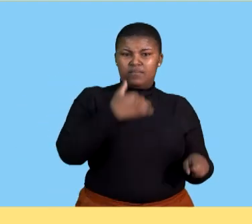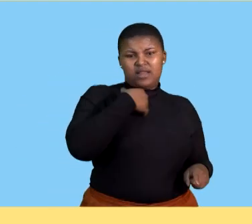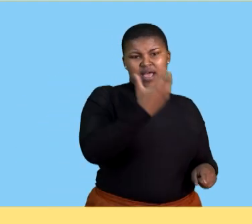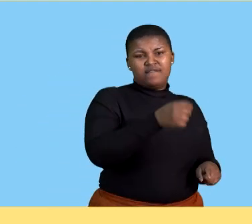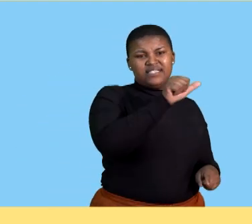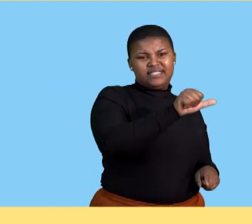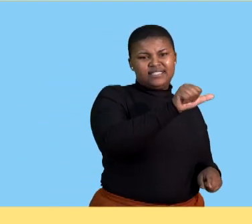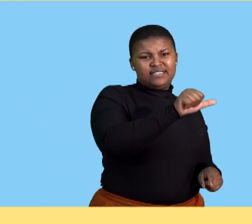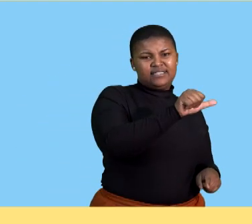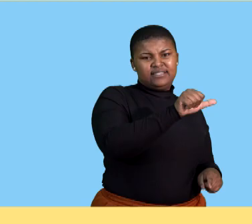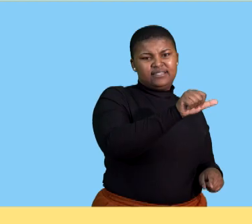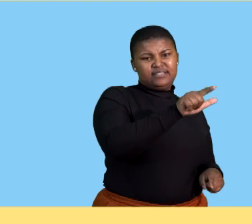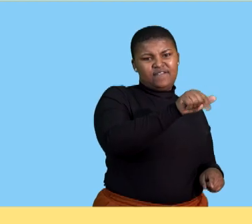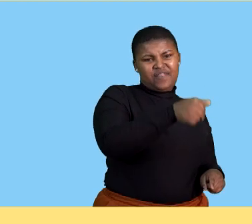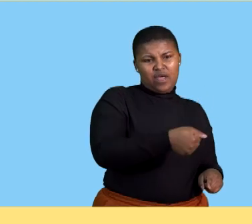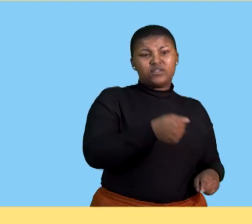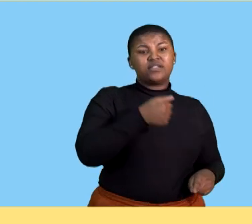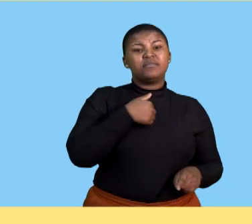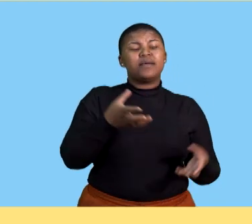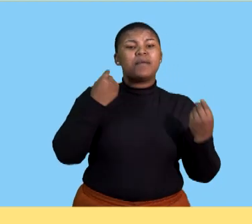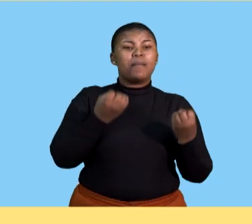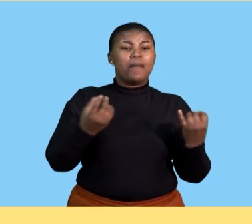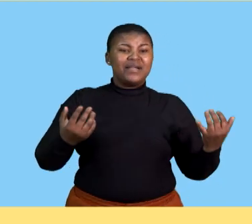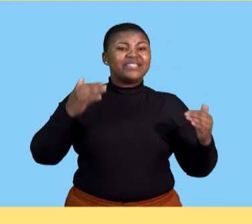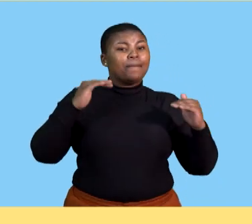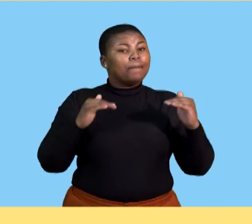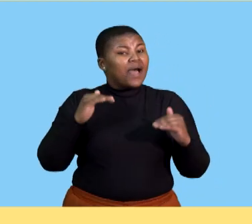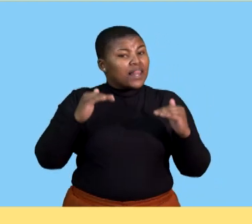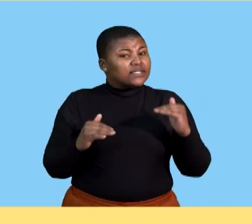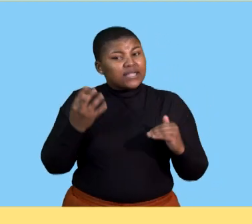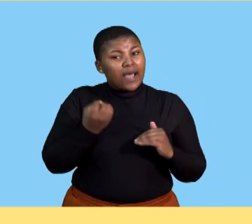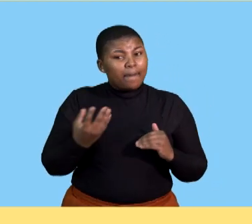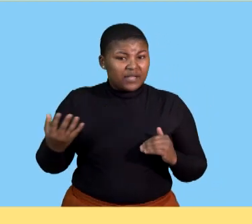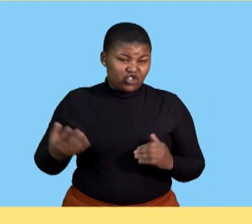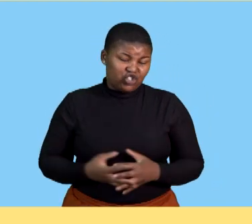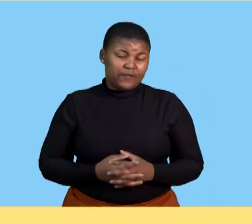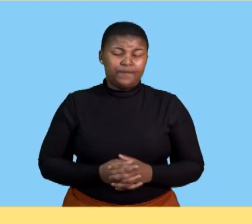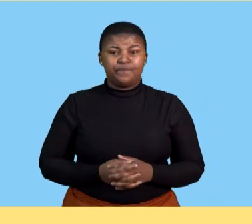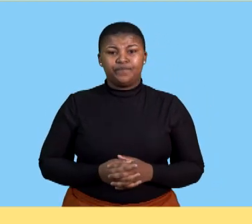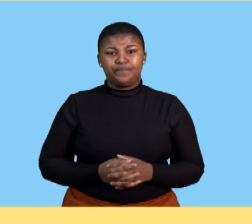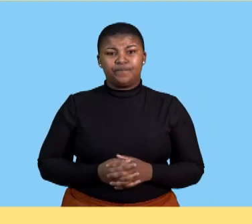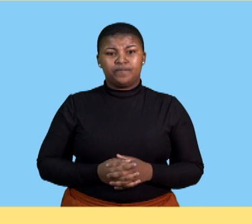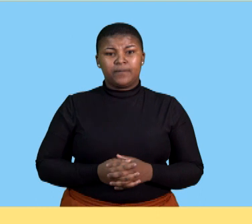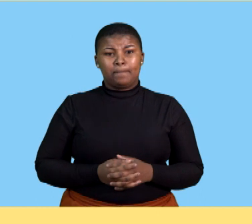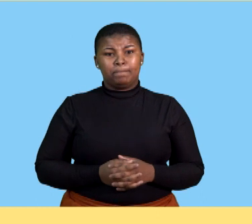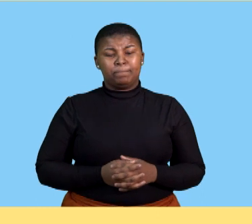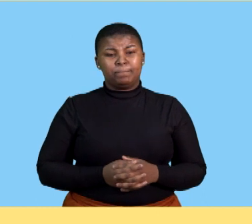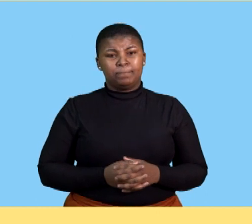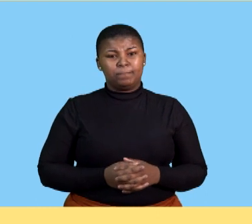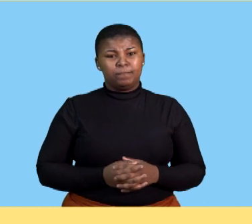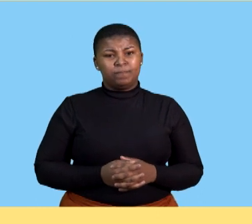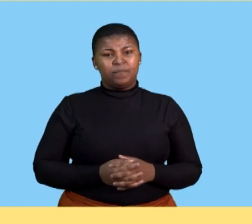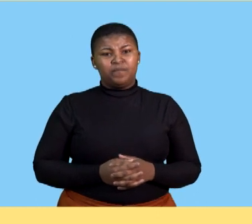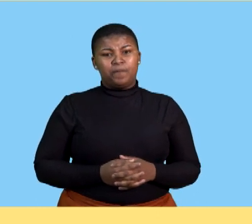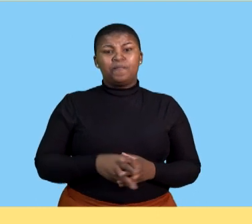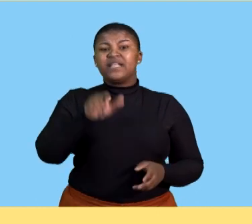67,000. And here I will then get my balance carried down. My balance carried down, I'm now